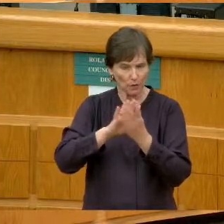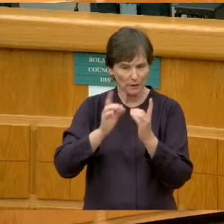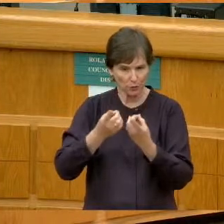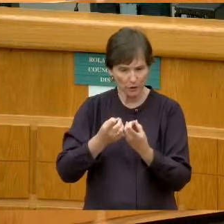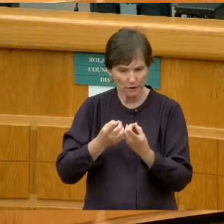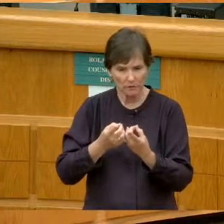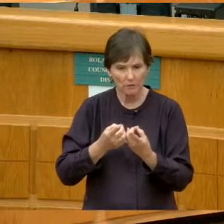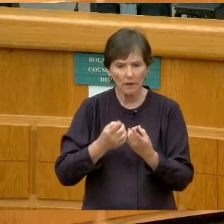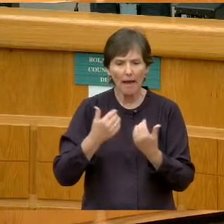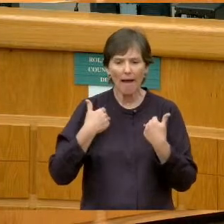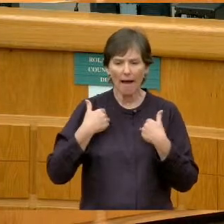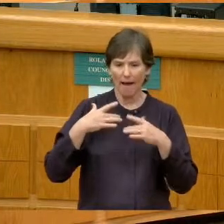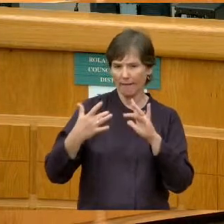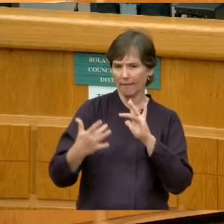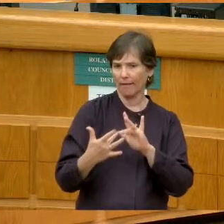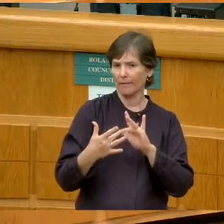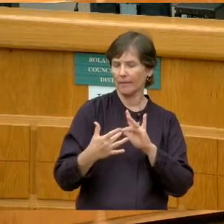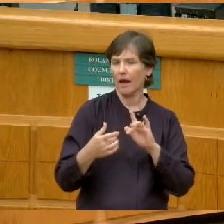here.